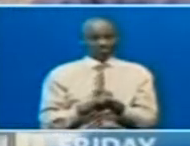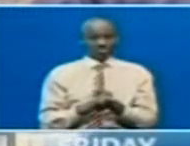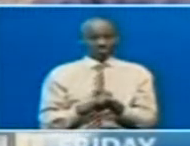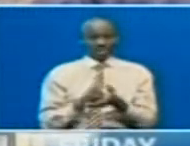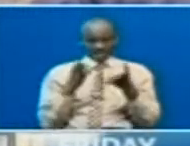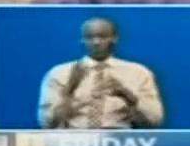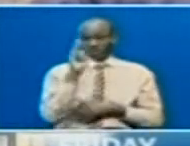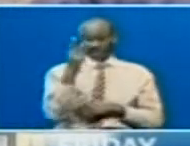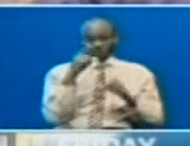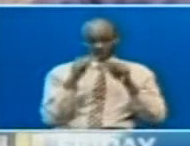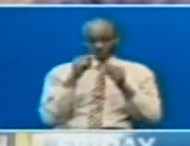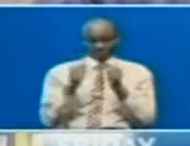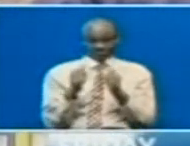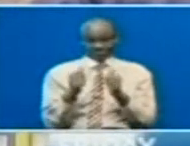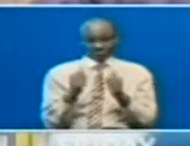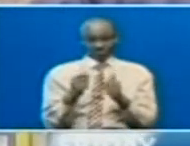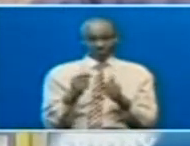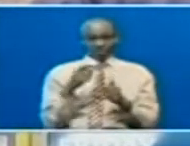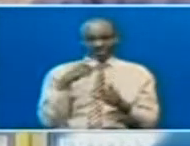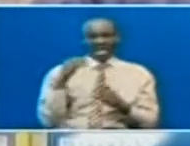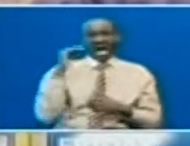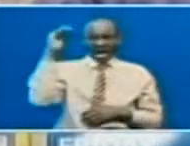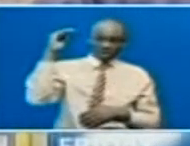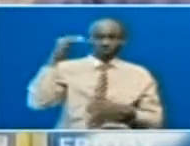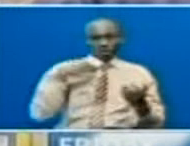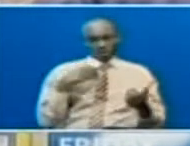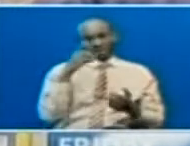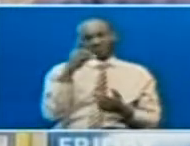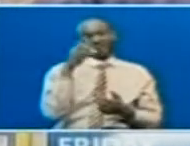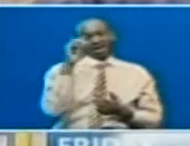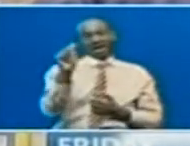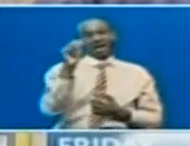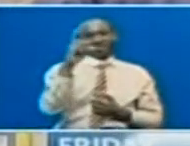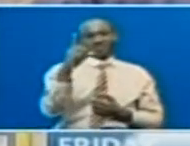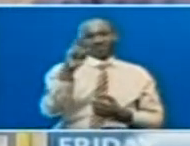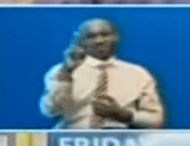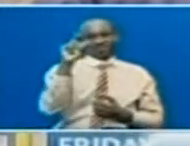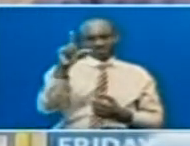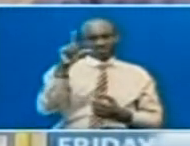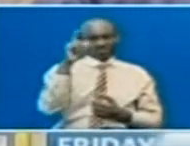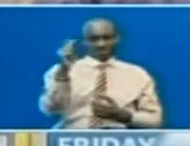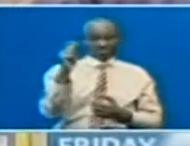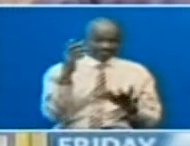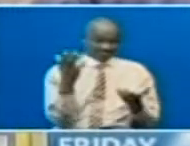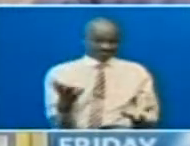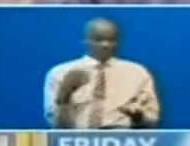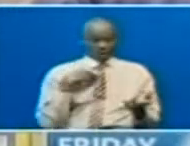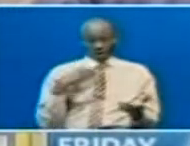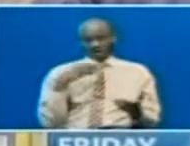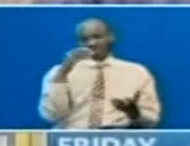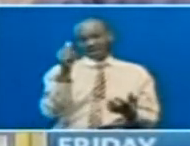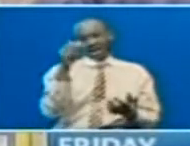straight to our second word. Do we say adult or adult? It's a simple word, but varying pronunciations.